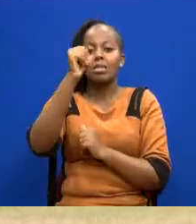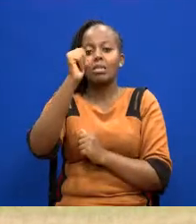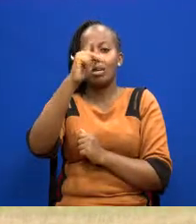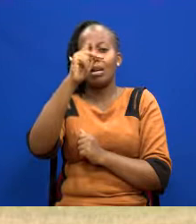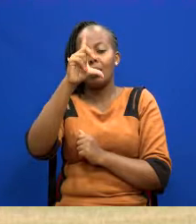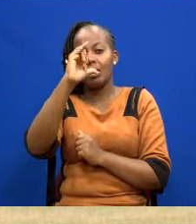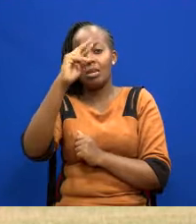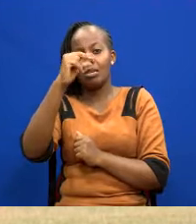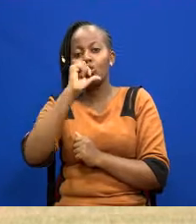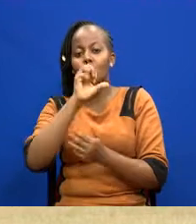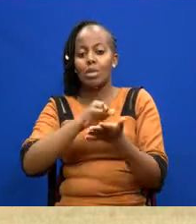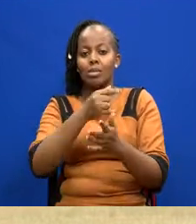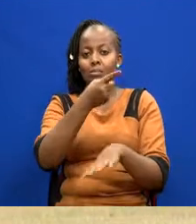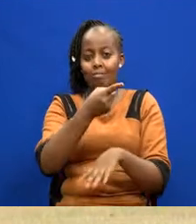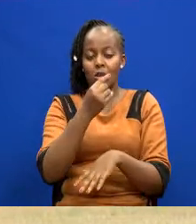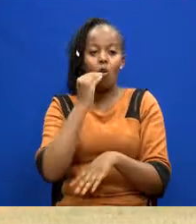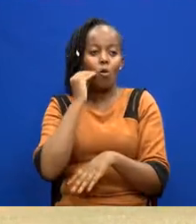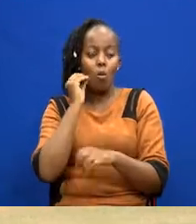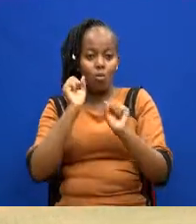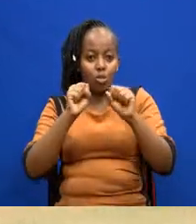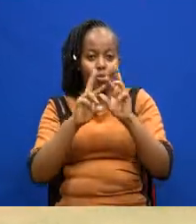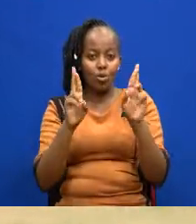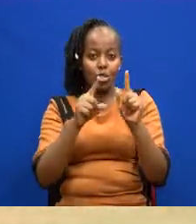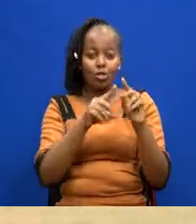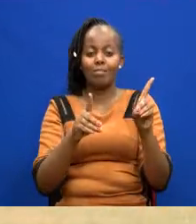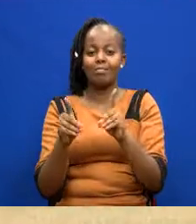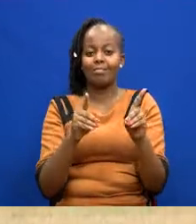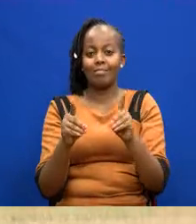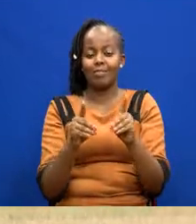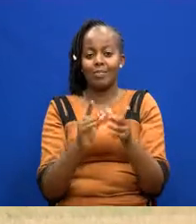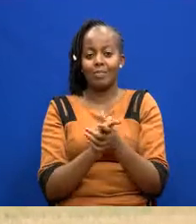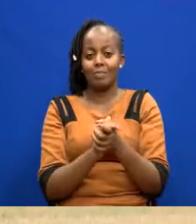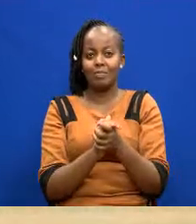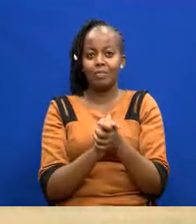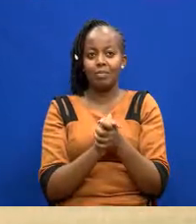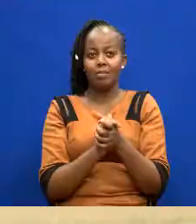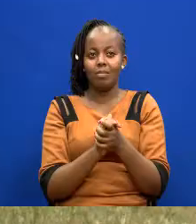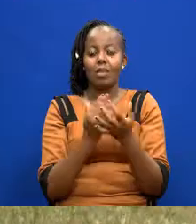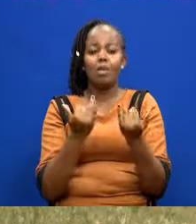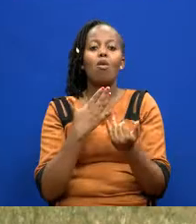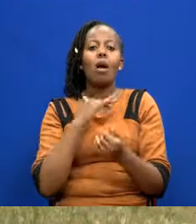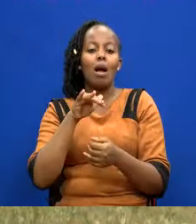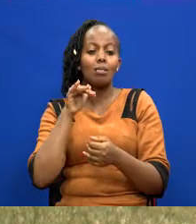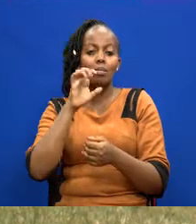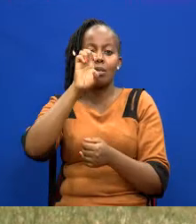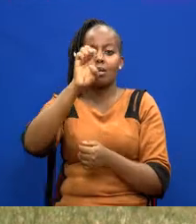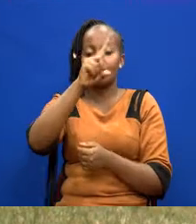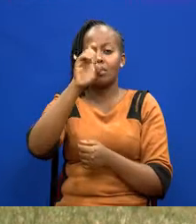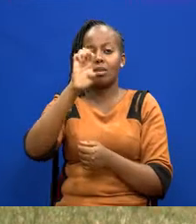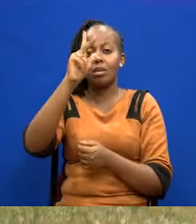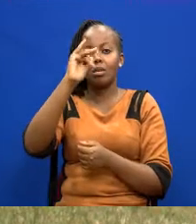so that you as well at home, you are ready for this next segment. Okay, I will ask Ezekiel.